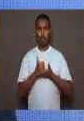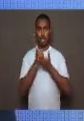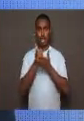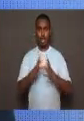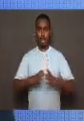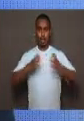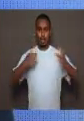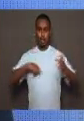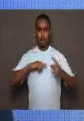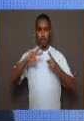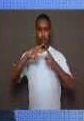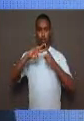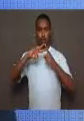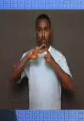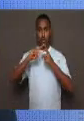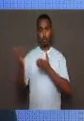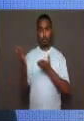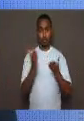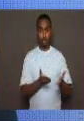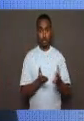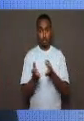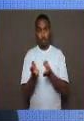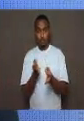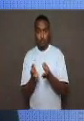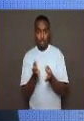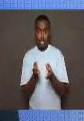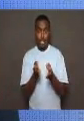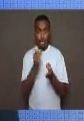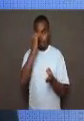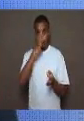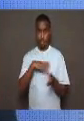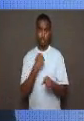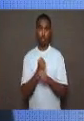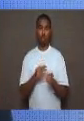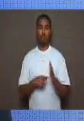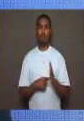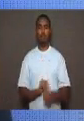our vocabularies when it comes to describing a person's job.